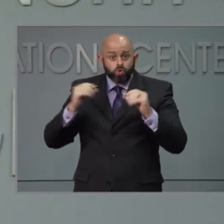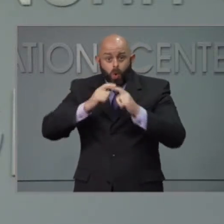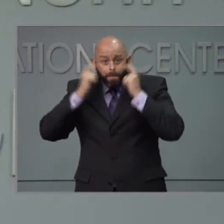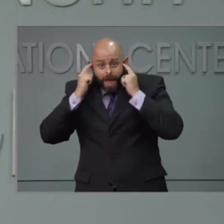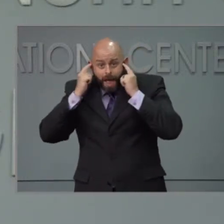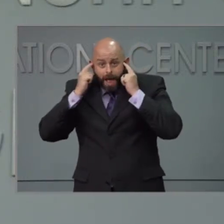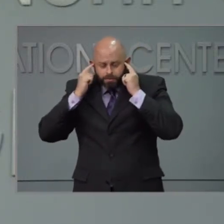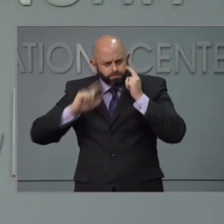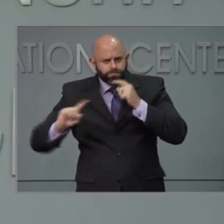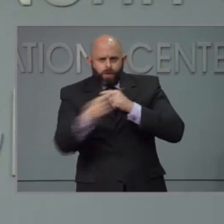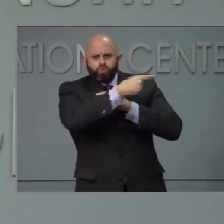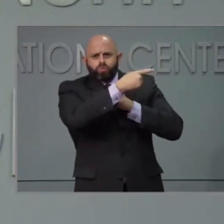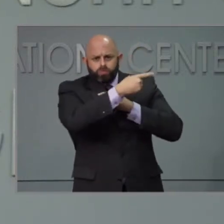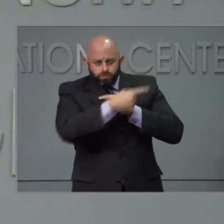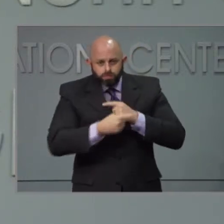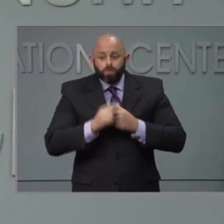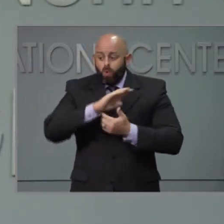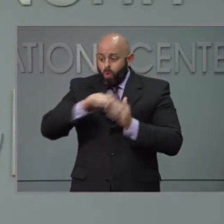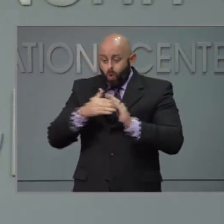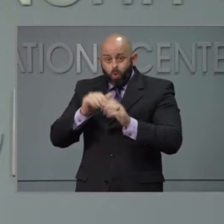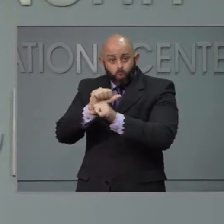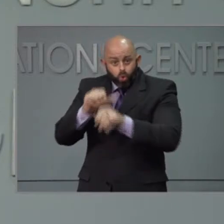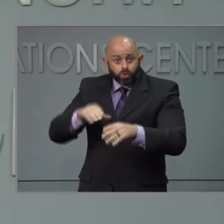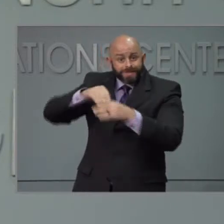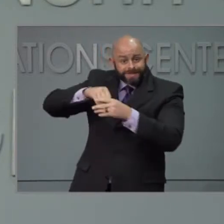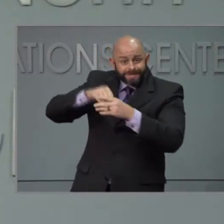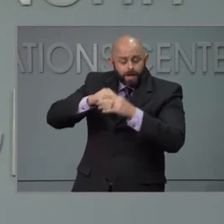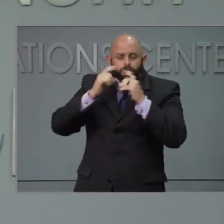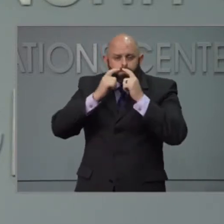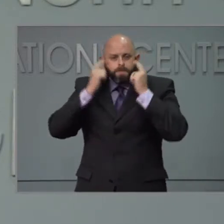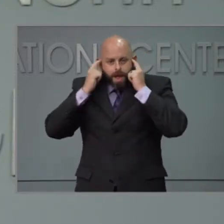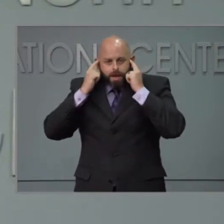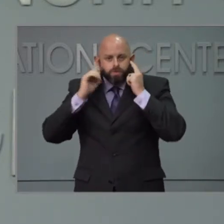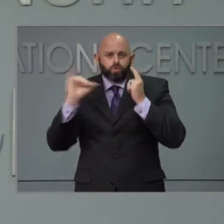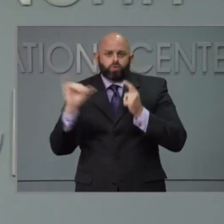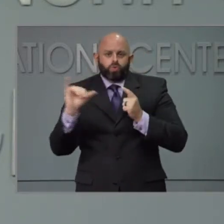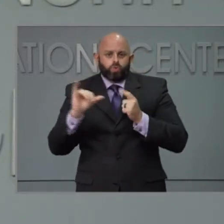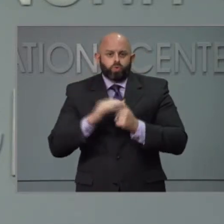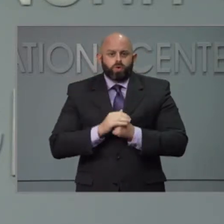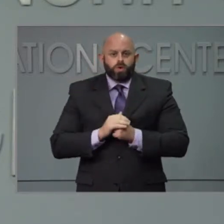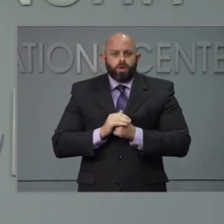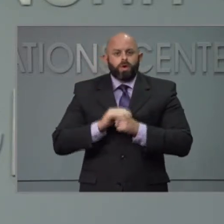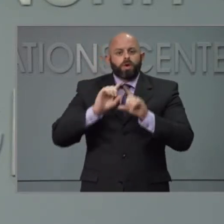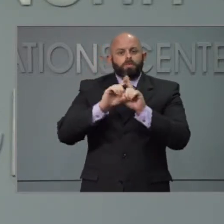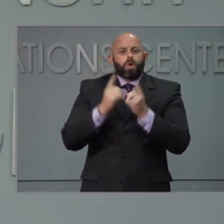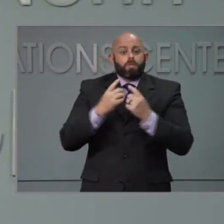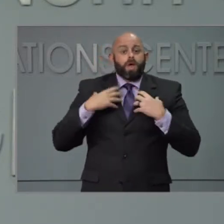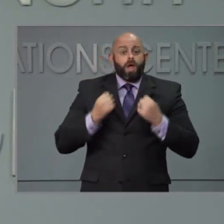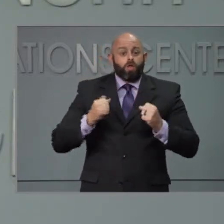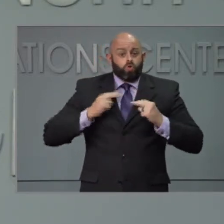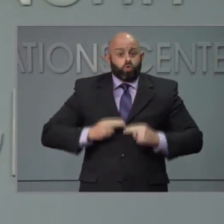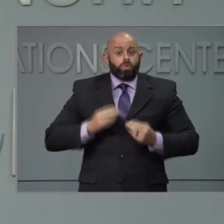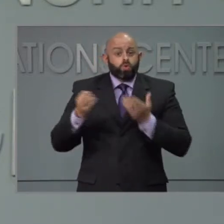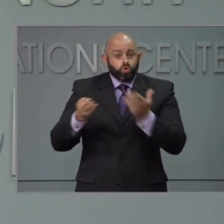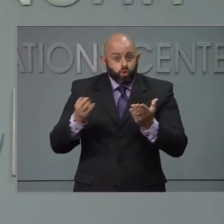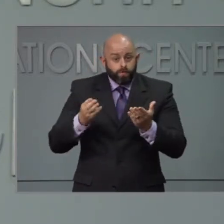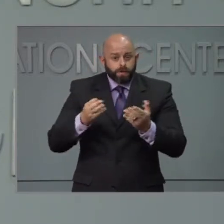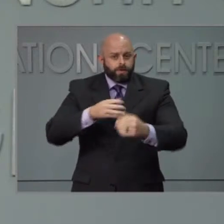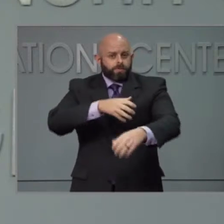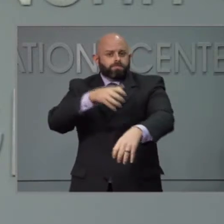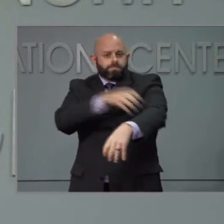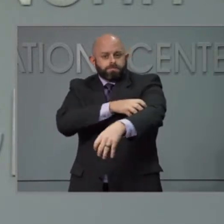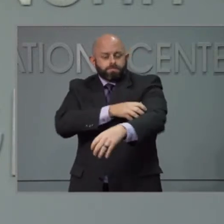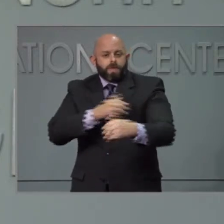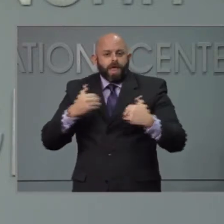mask. Our health departments and our Department of Health and Human Services also has authority under the